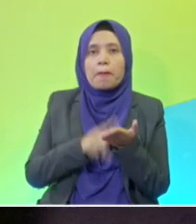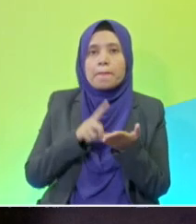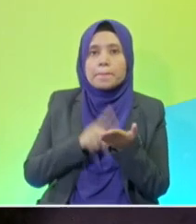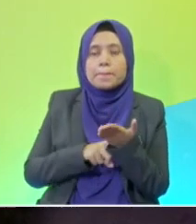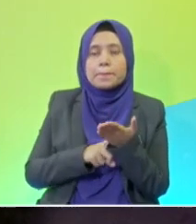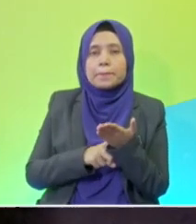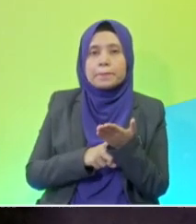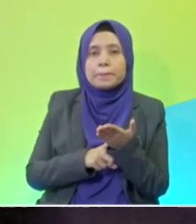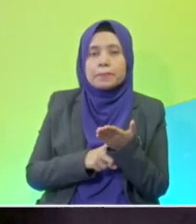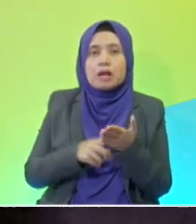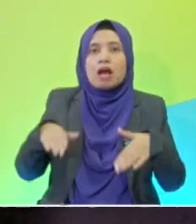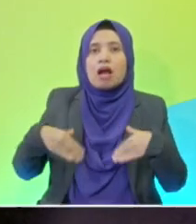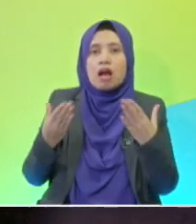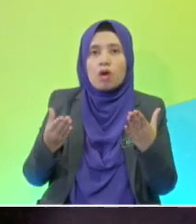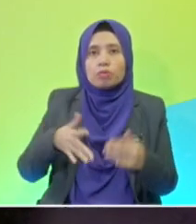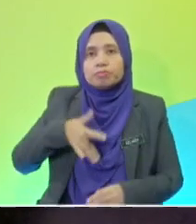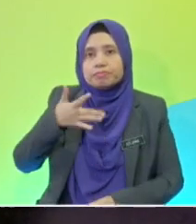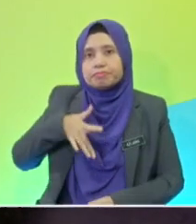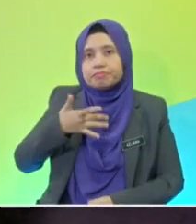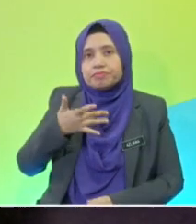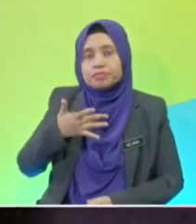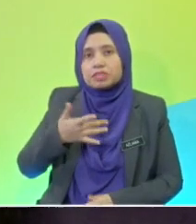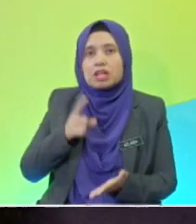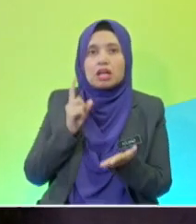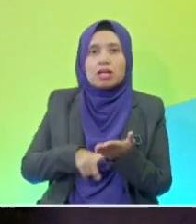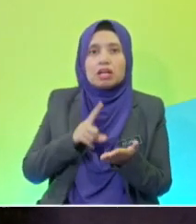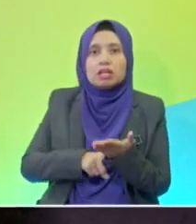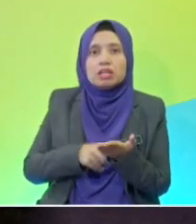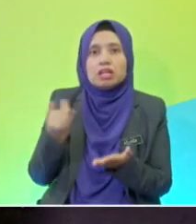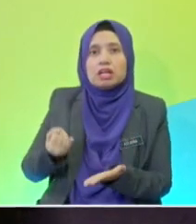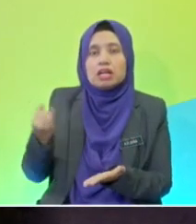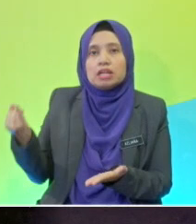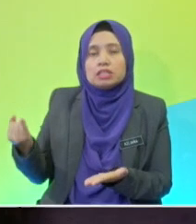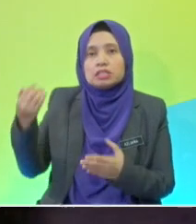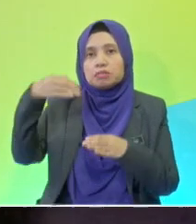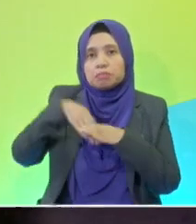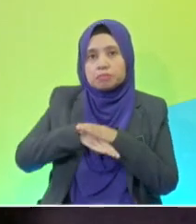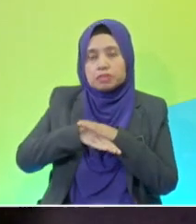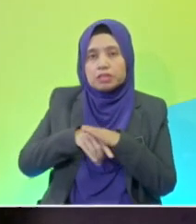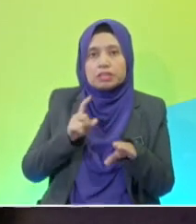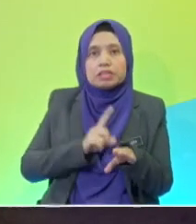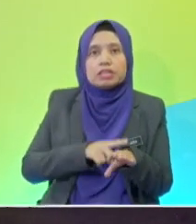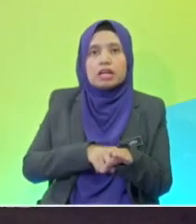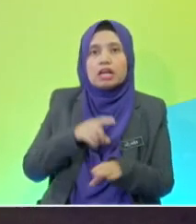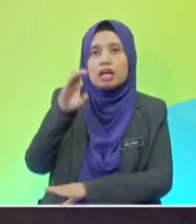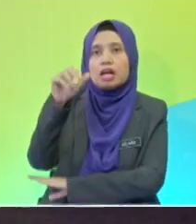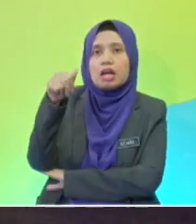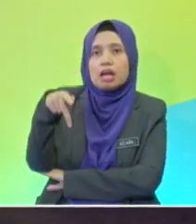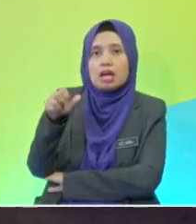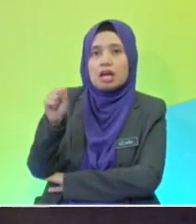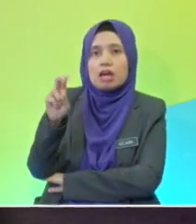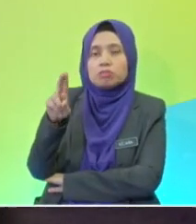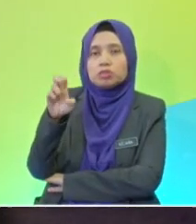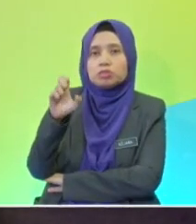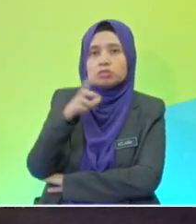there, discussing about how do you feel, discussing about the item that you want to put in the time capsule, as well as